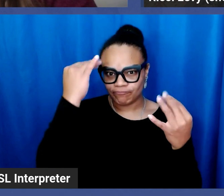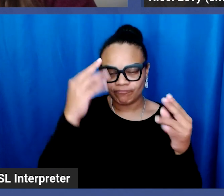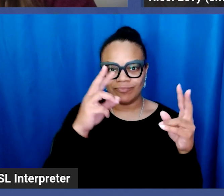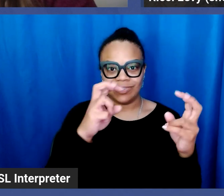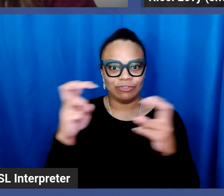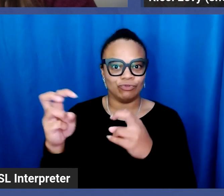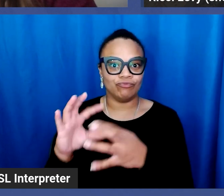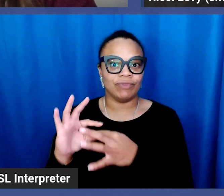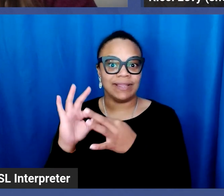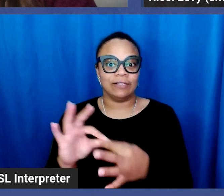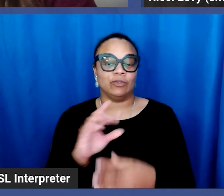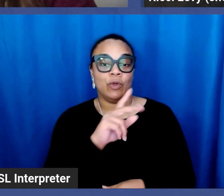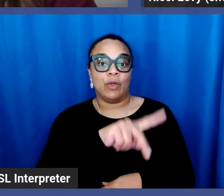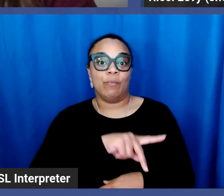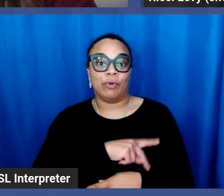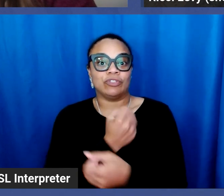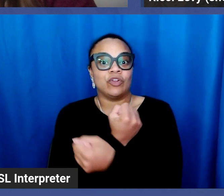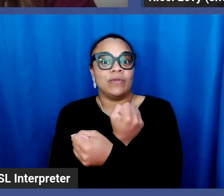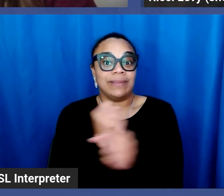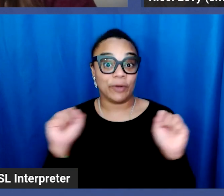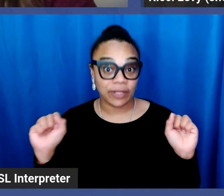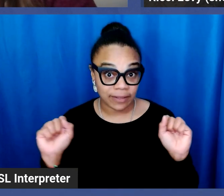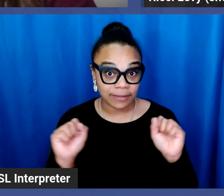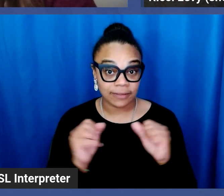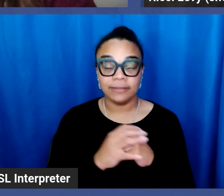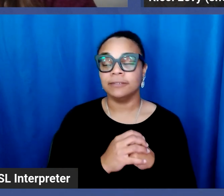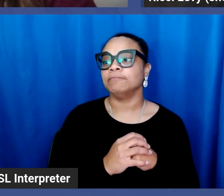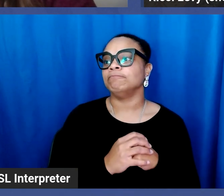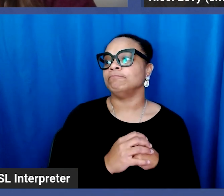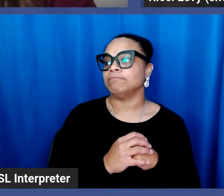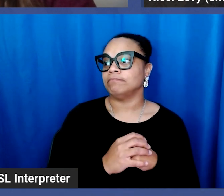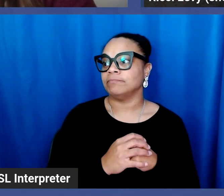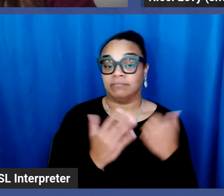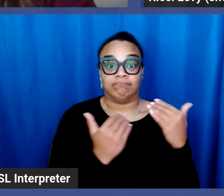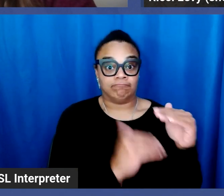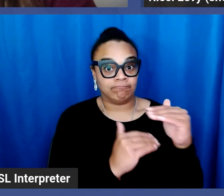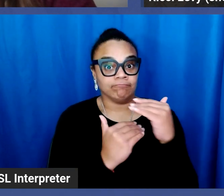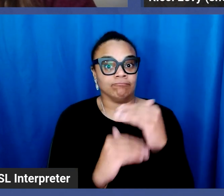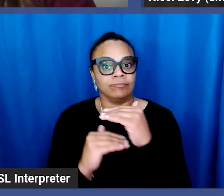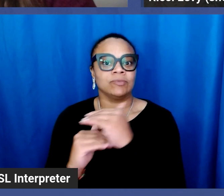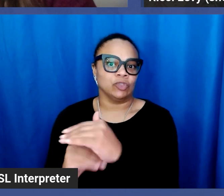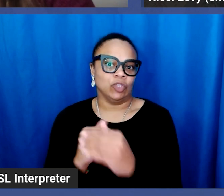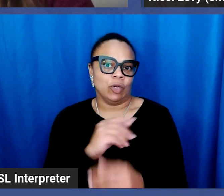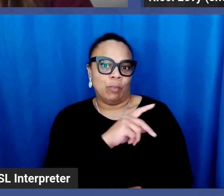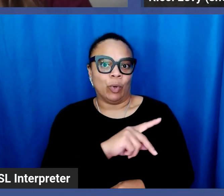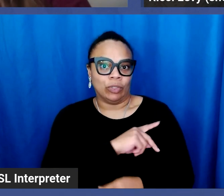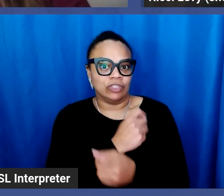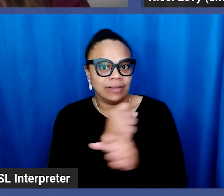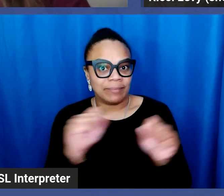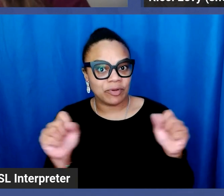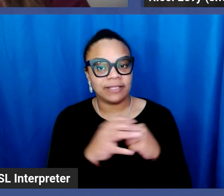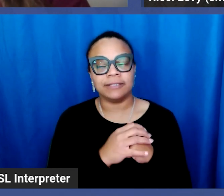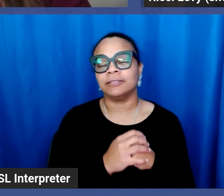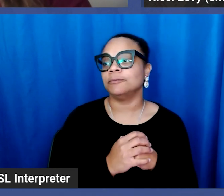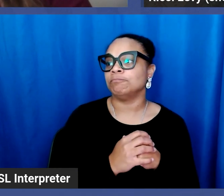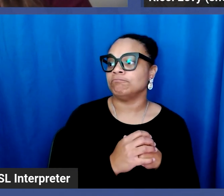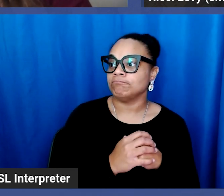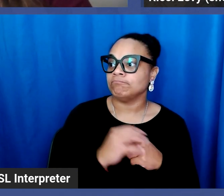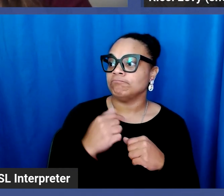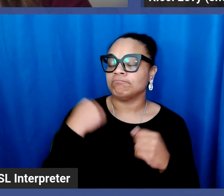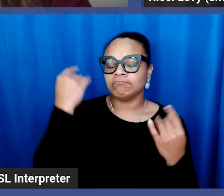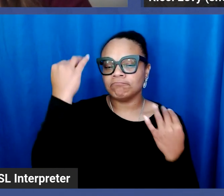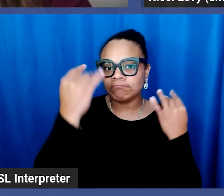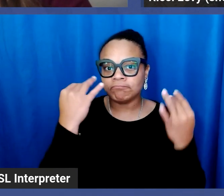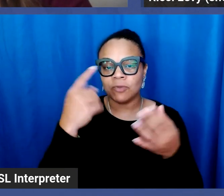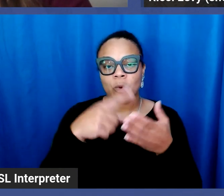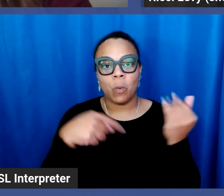around personal liberty, the restrictions on personal liberty. I'm thinking about what we're